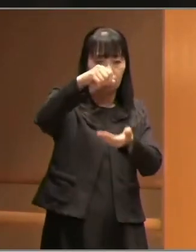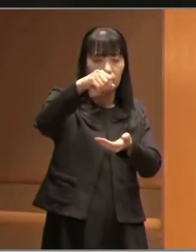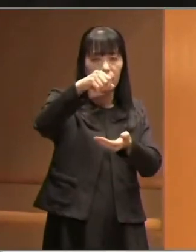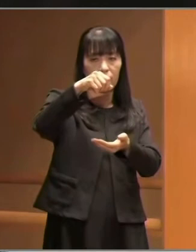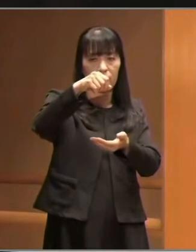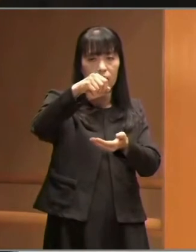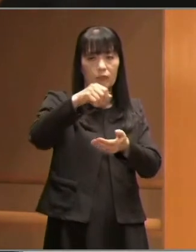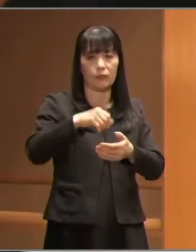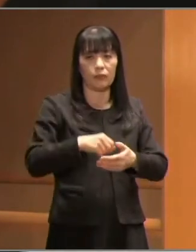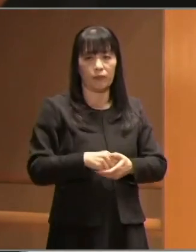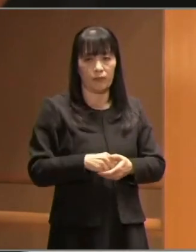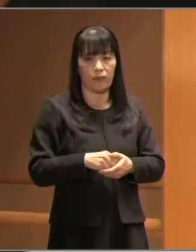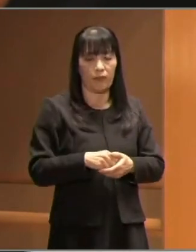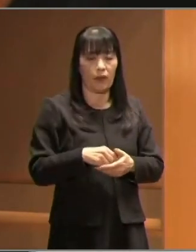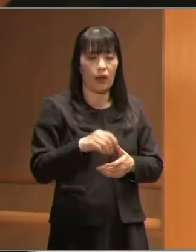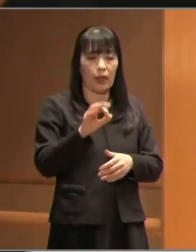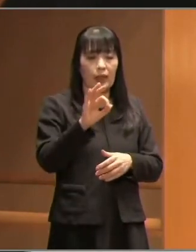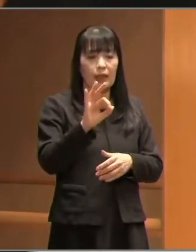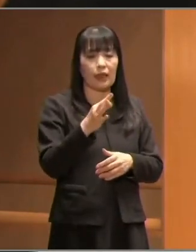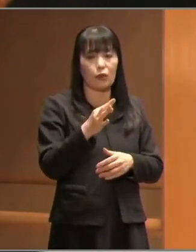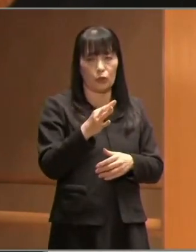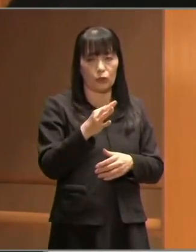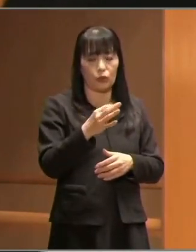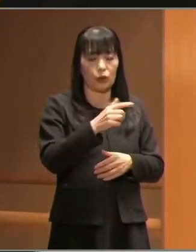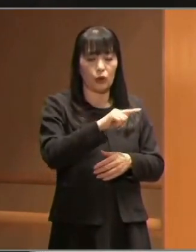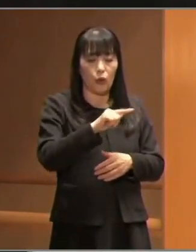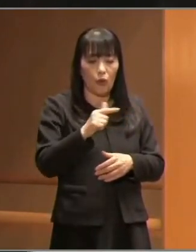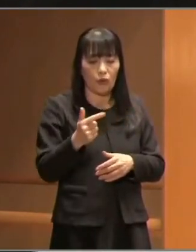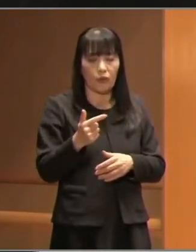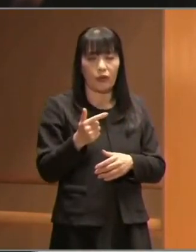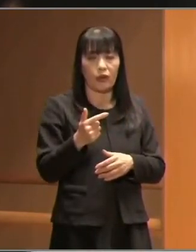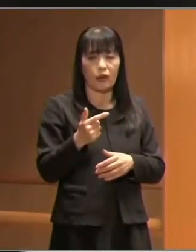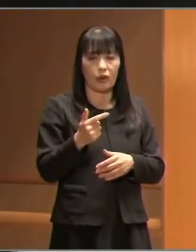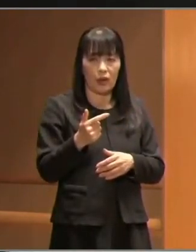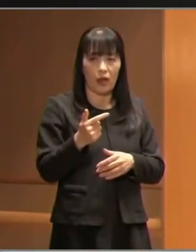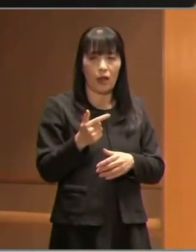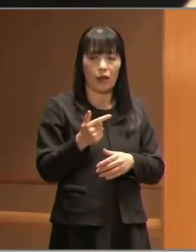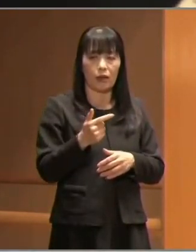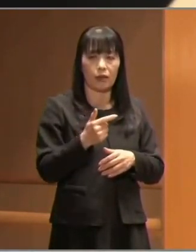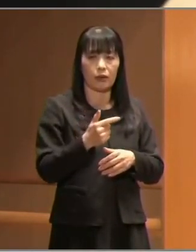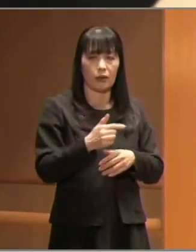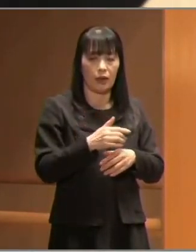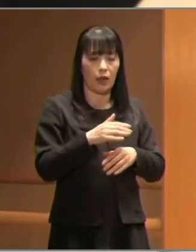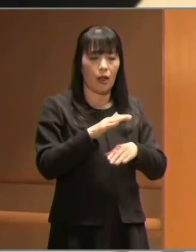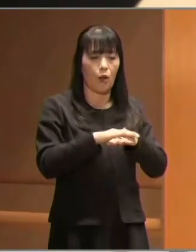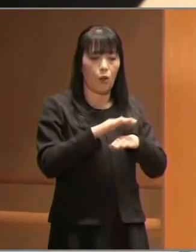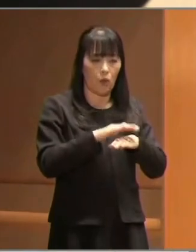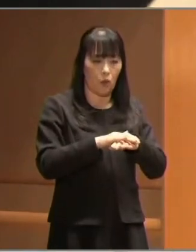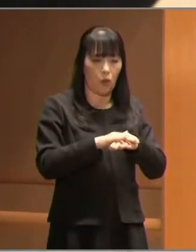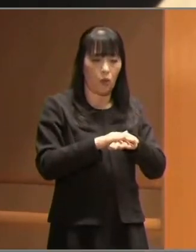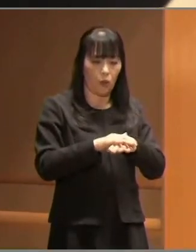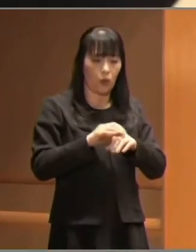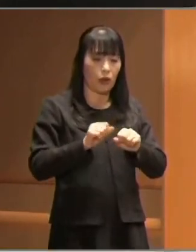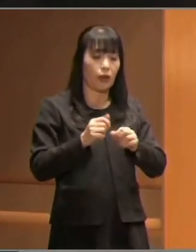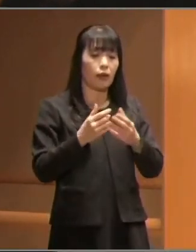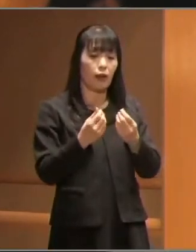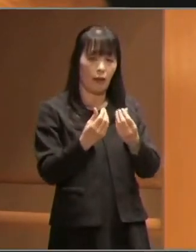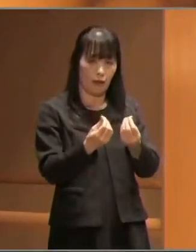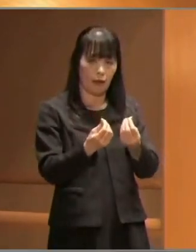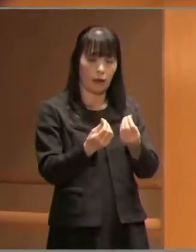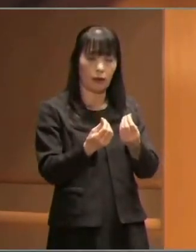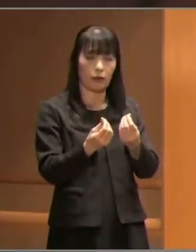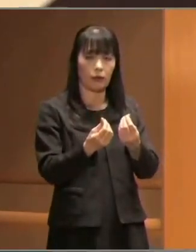high hall, and I hanged it by myself. And you see different shapes like circles,